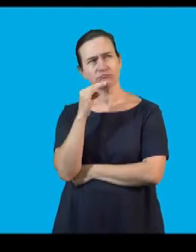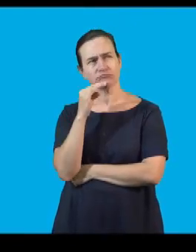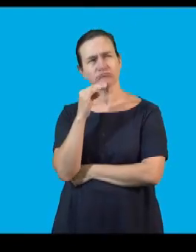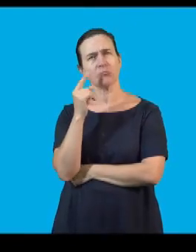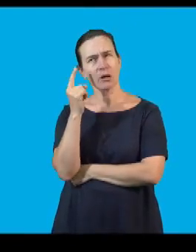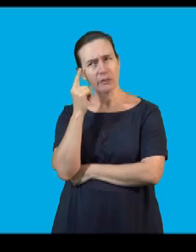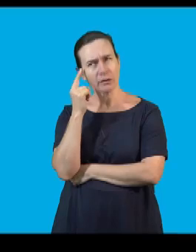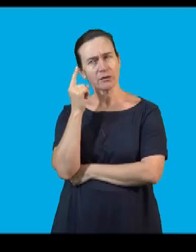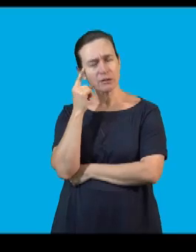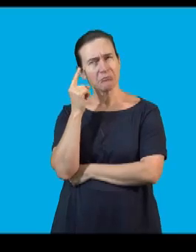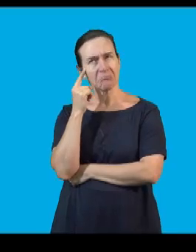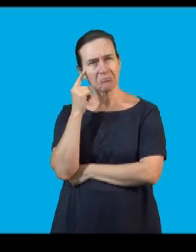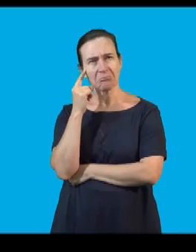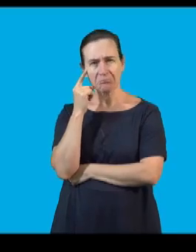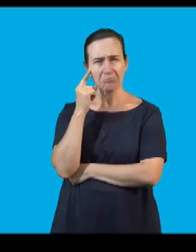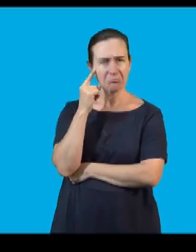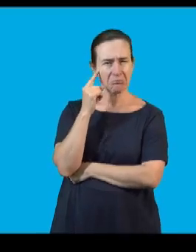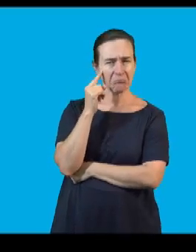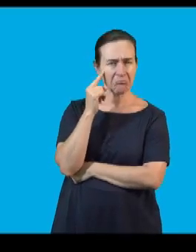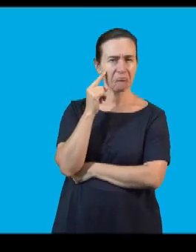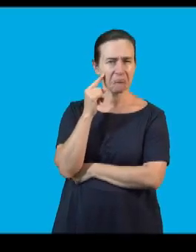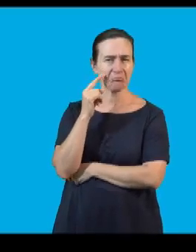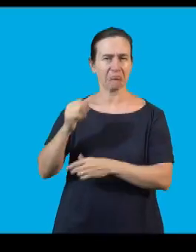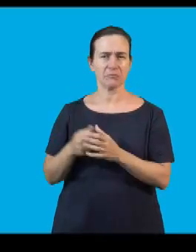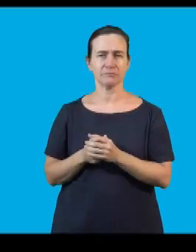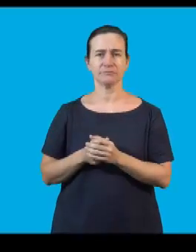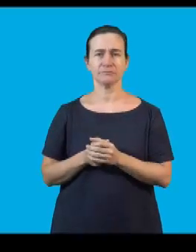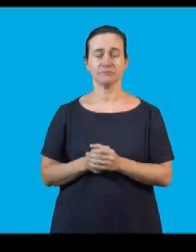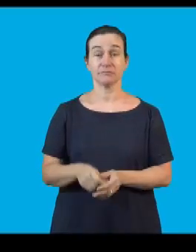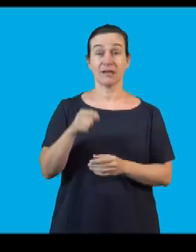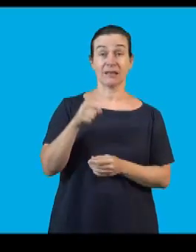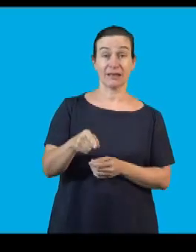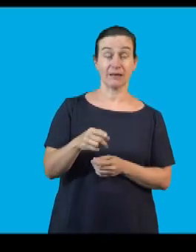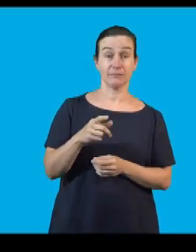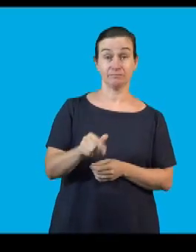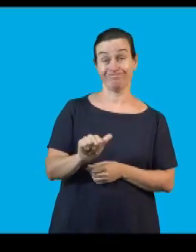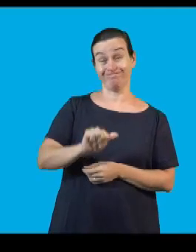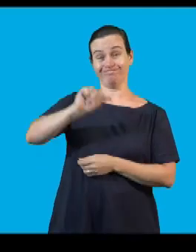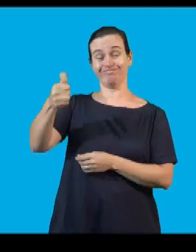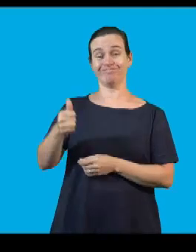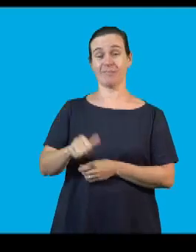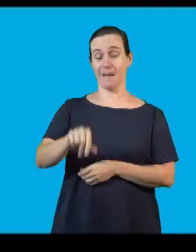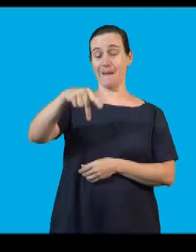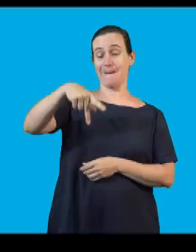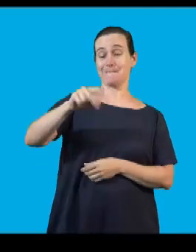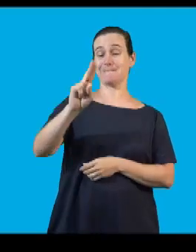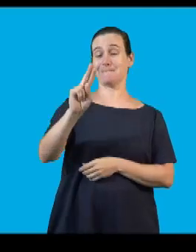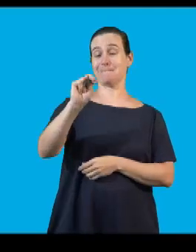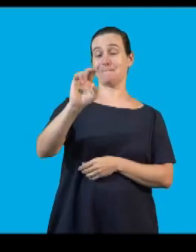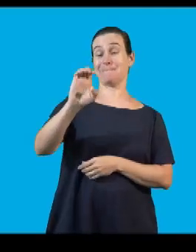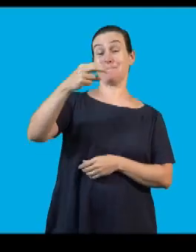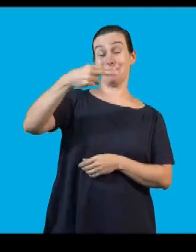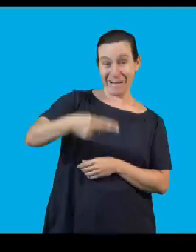thinking, pondering, contemplating. So there's some thought process happening, all right? Look at the punchline created